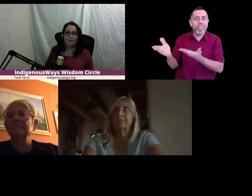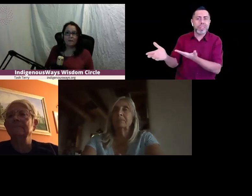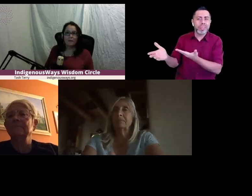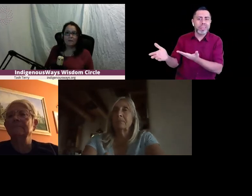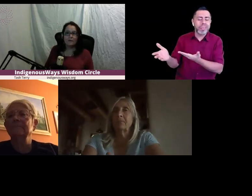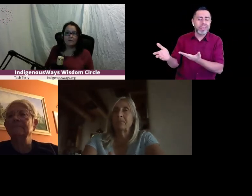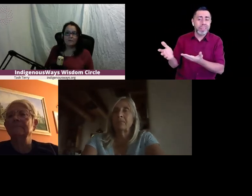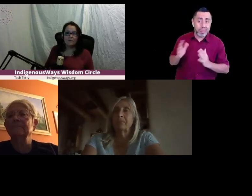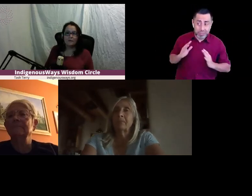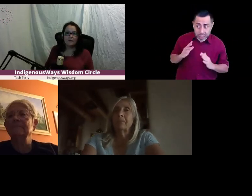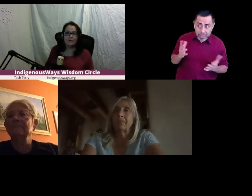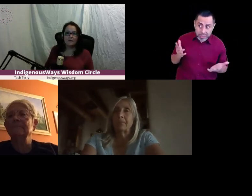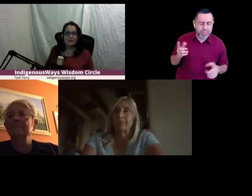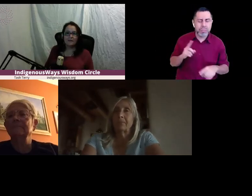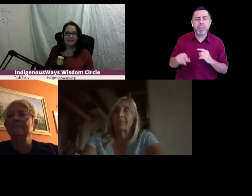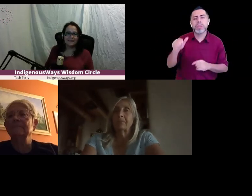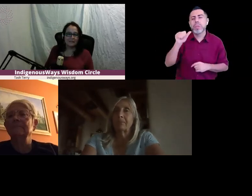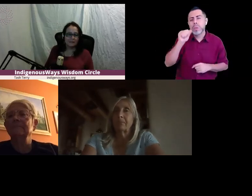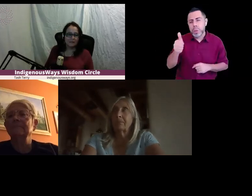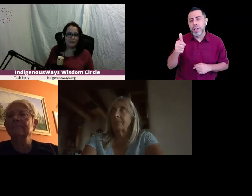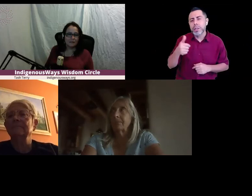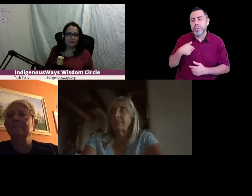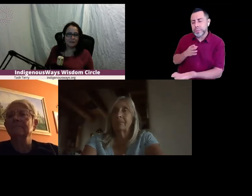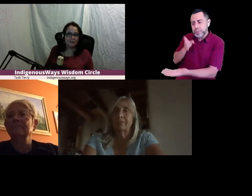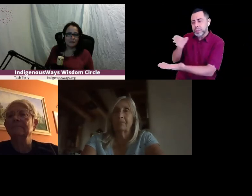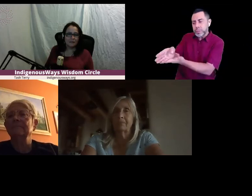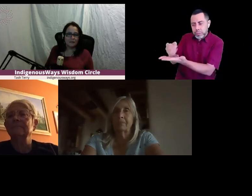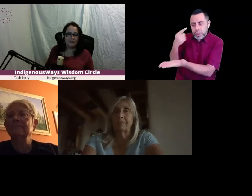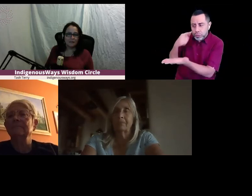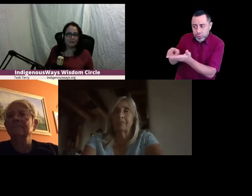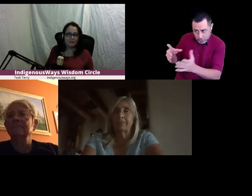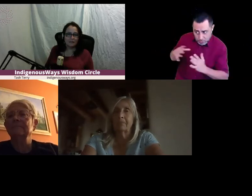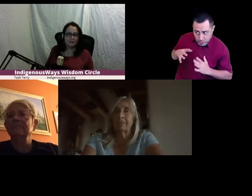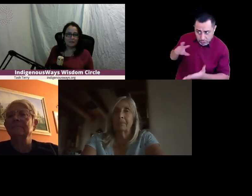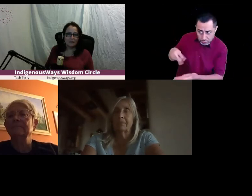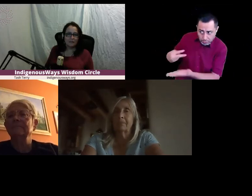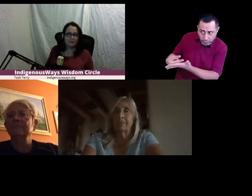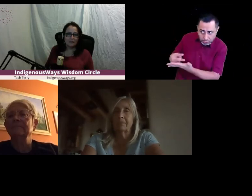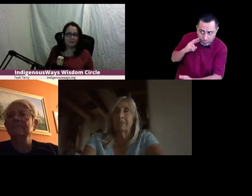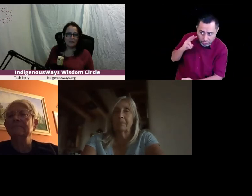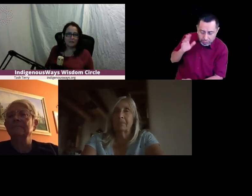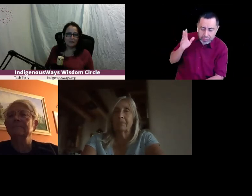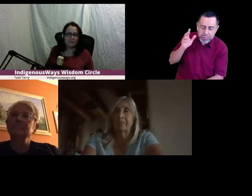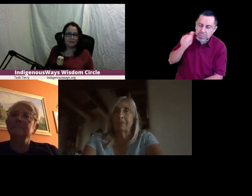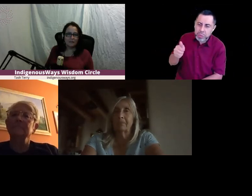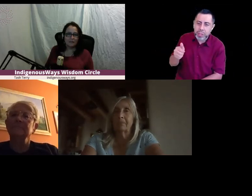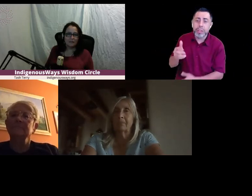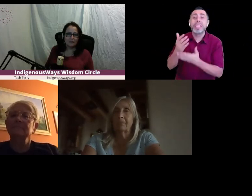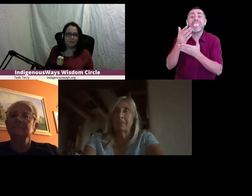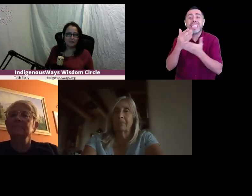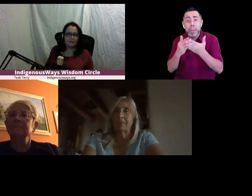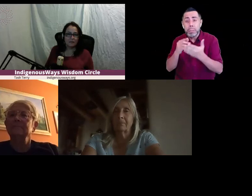But tomorrow I will. A few of the elders have my phone number, and I tell